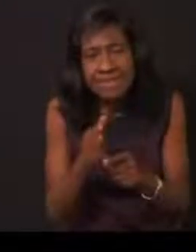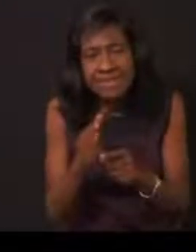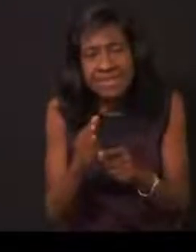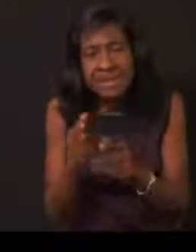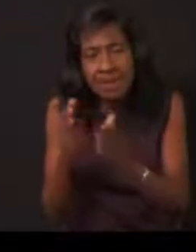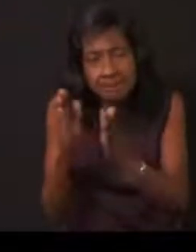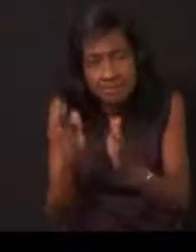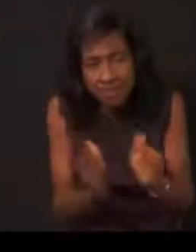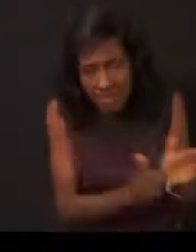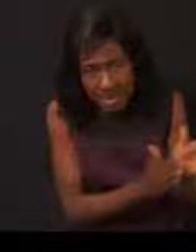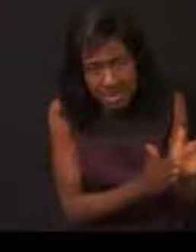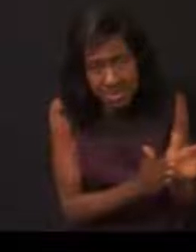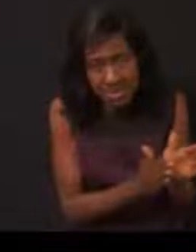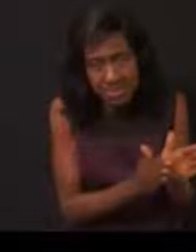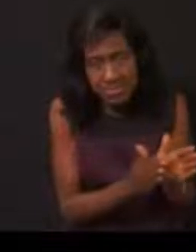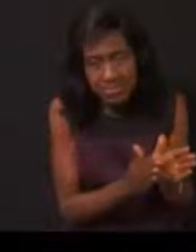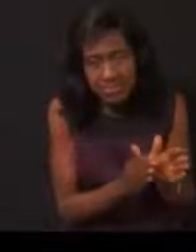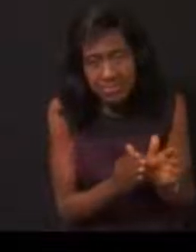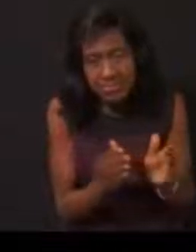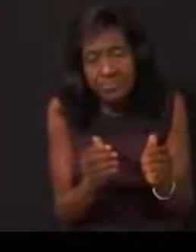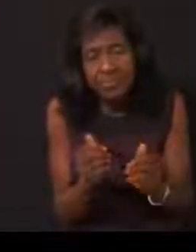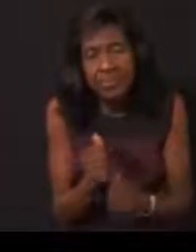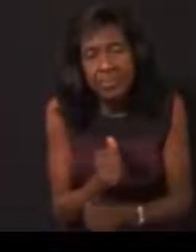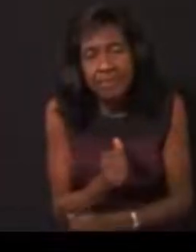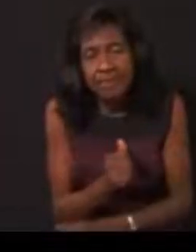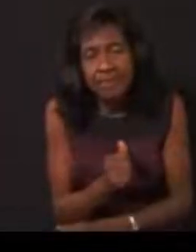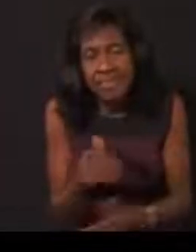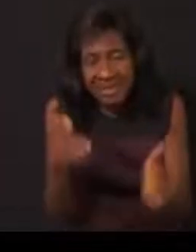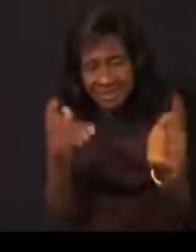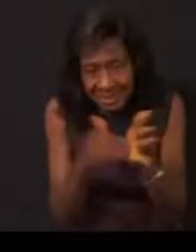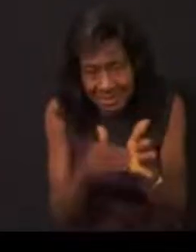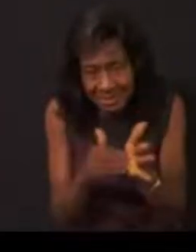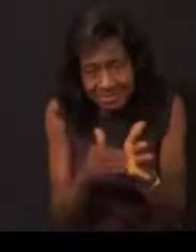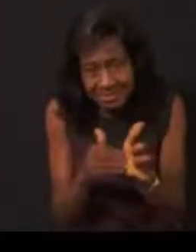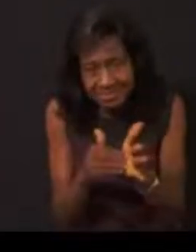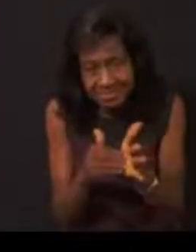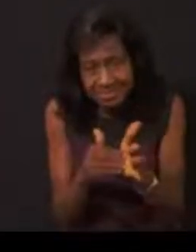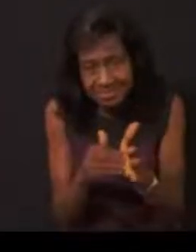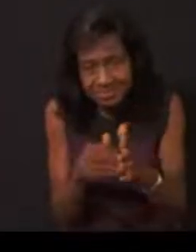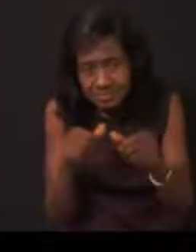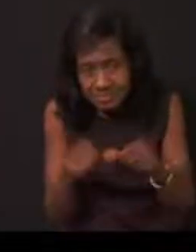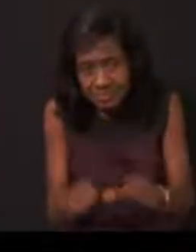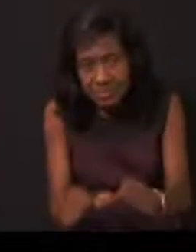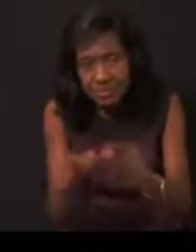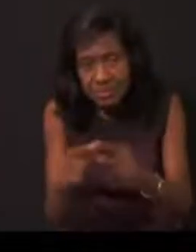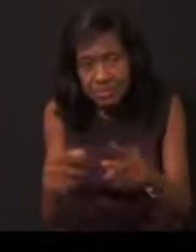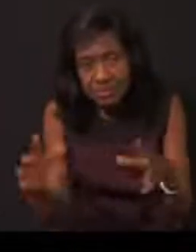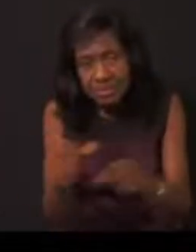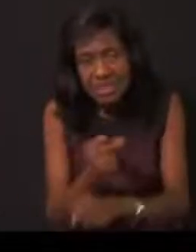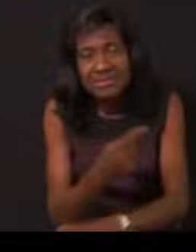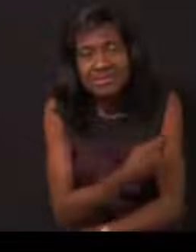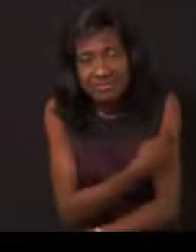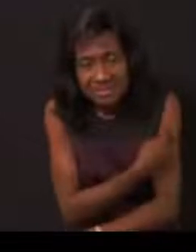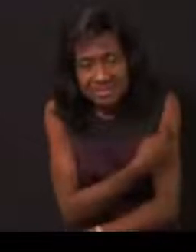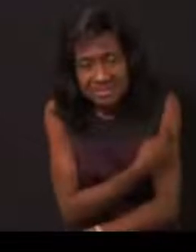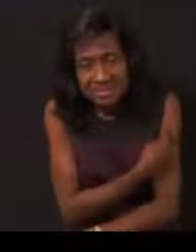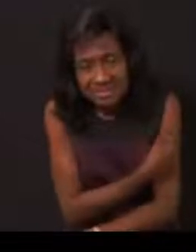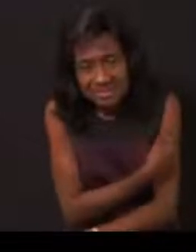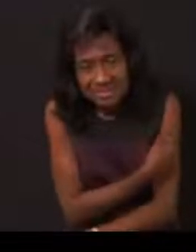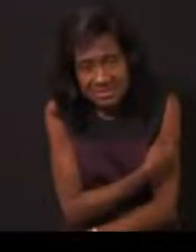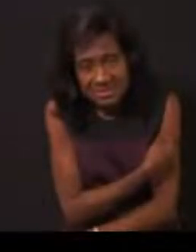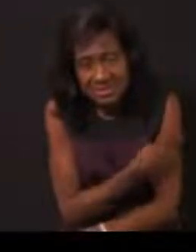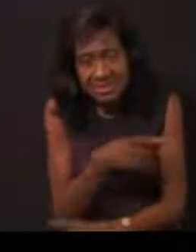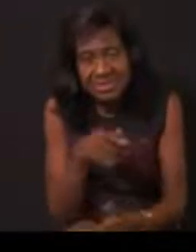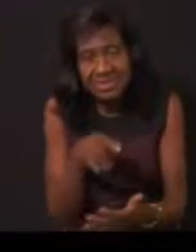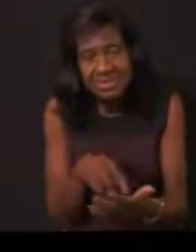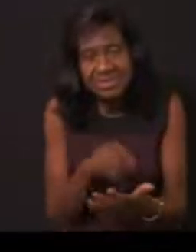plans and practices. I'm going to say it again, continue to get vaccinated. This is